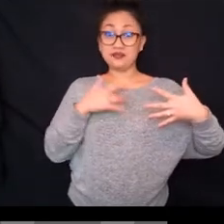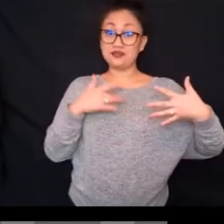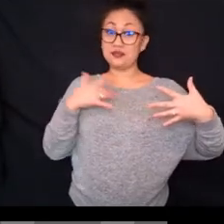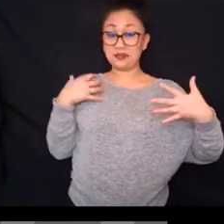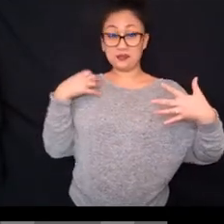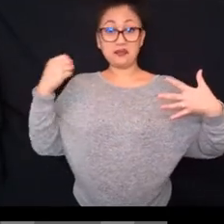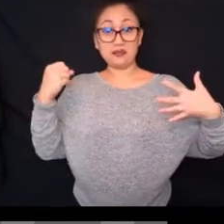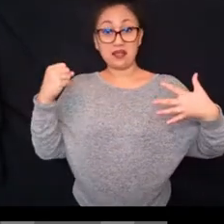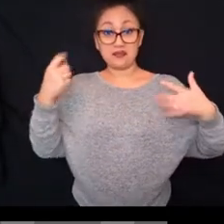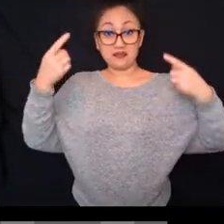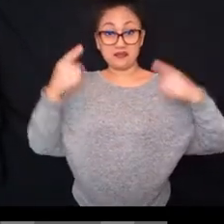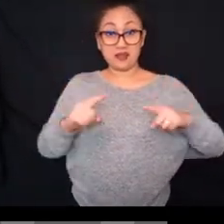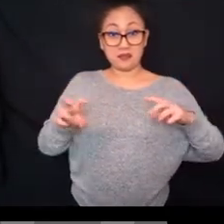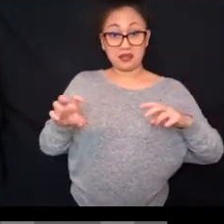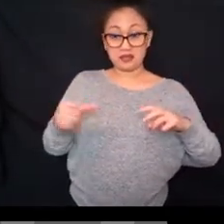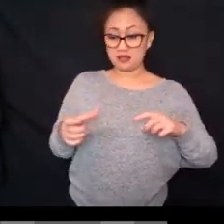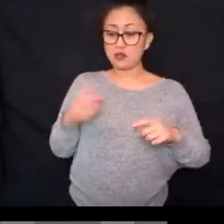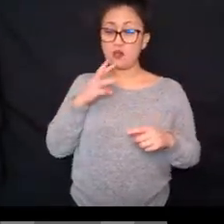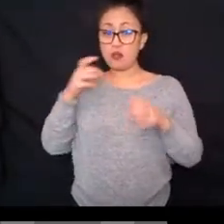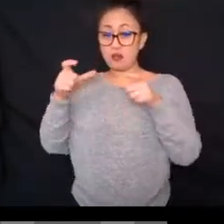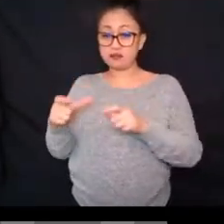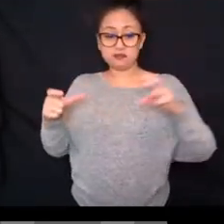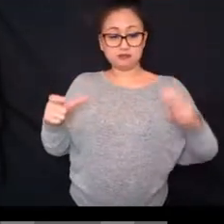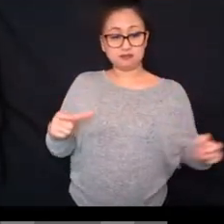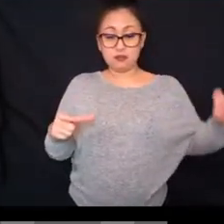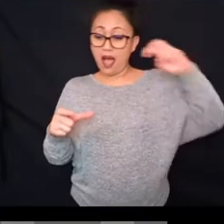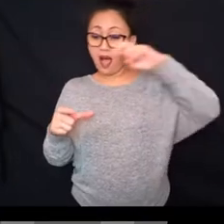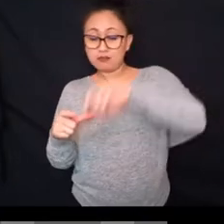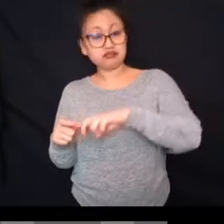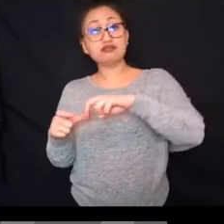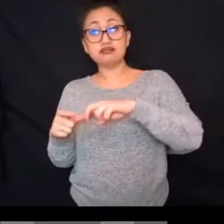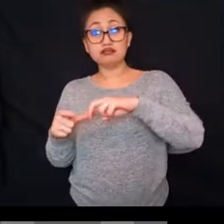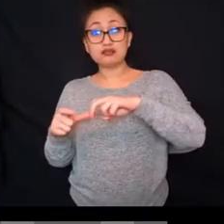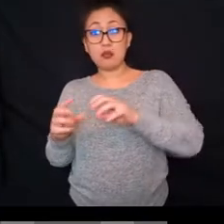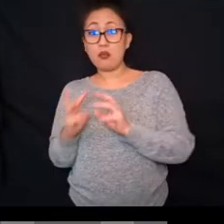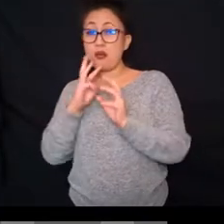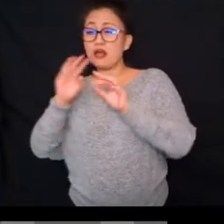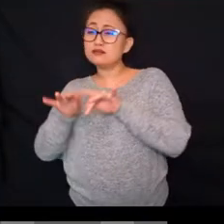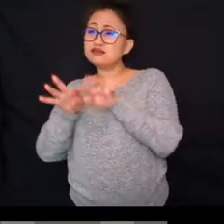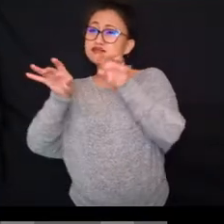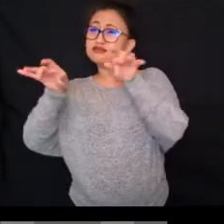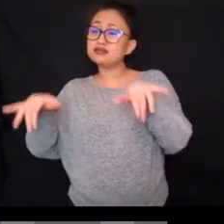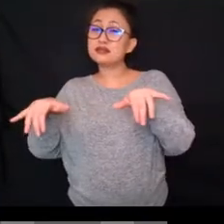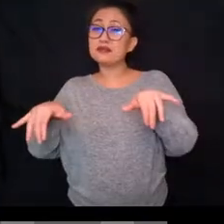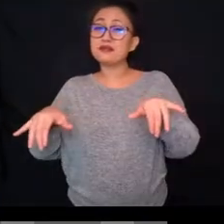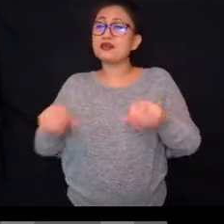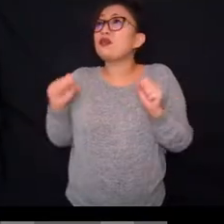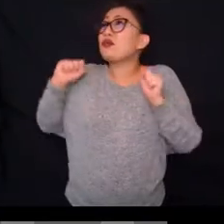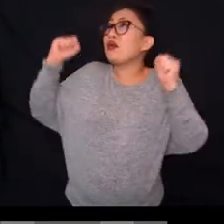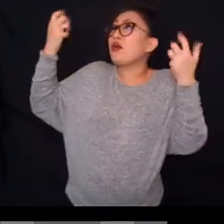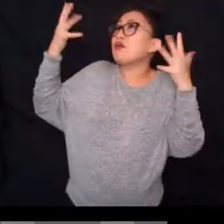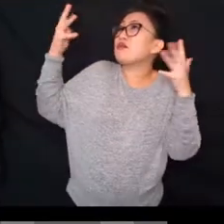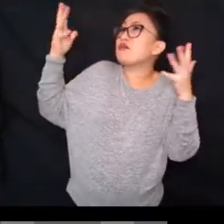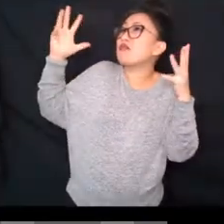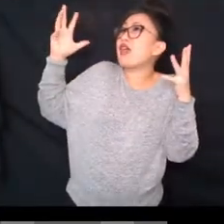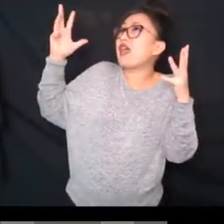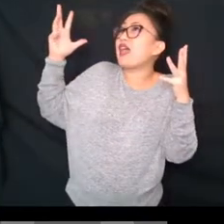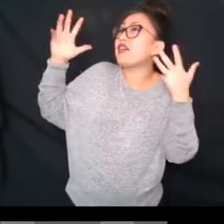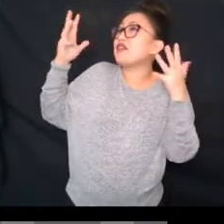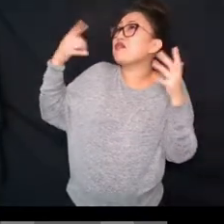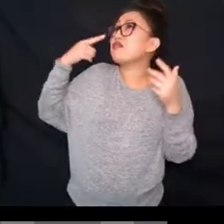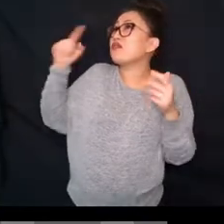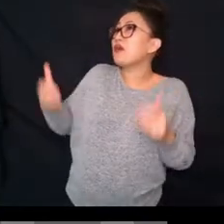the pond. Get Waddle. Splash! Hooray, he cried. Hooray for me. How